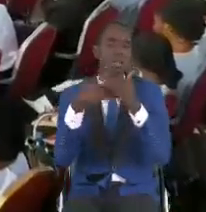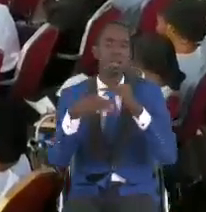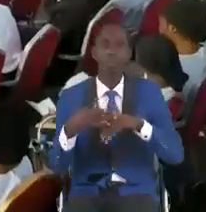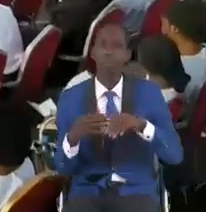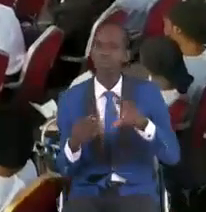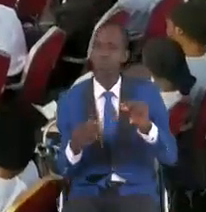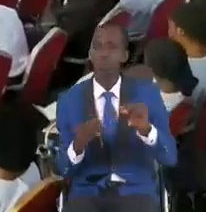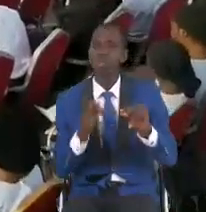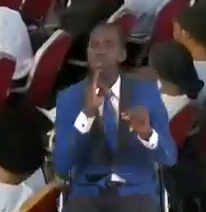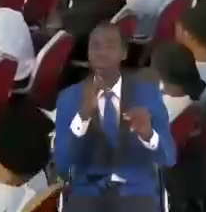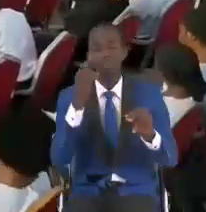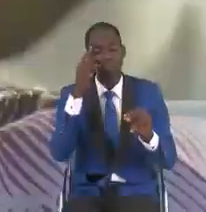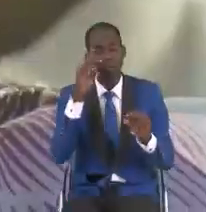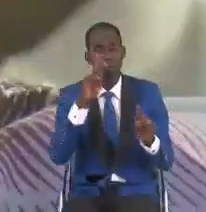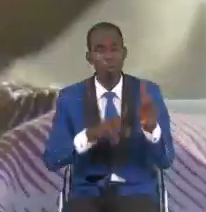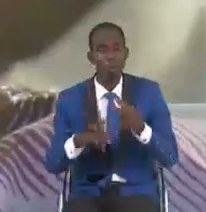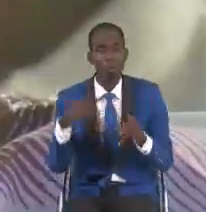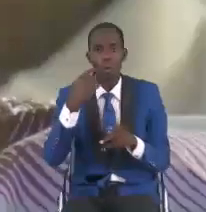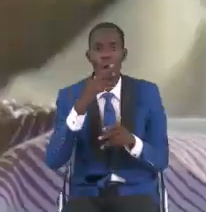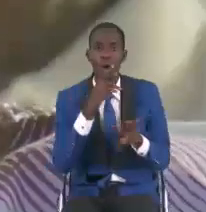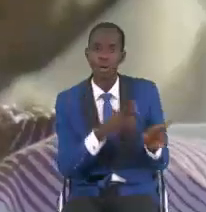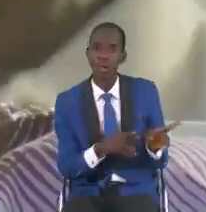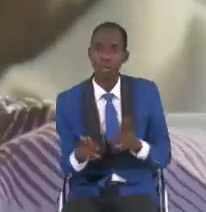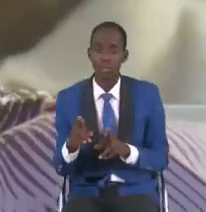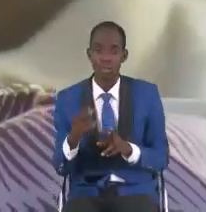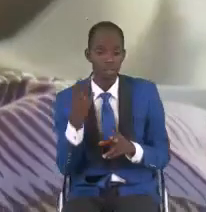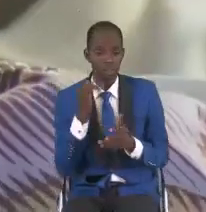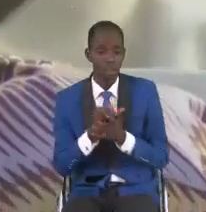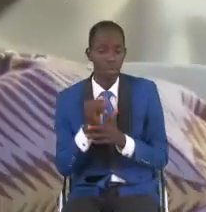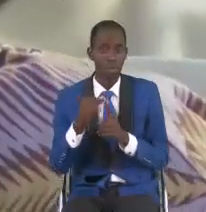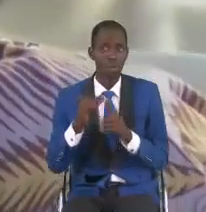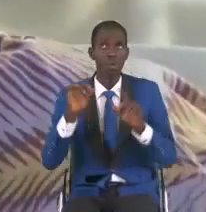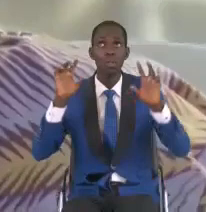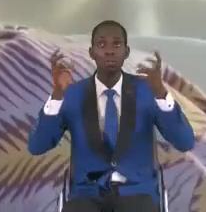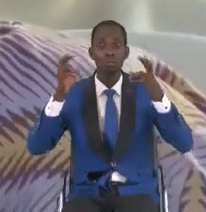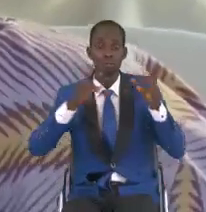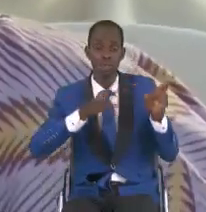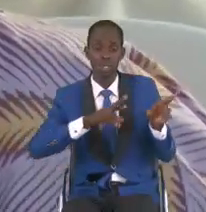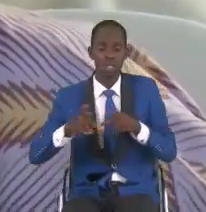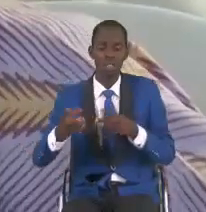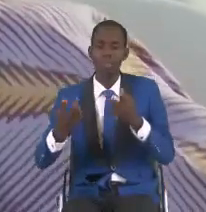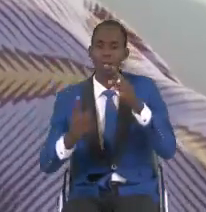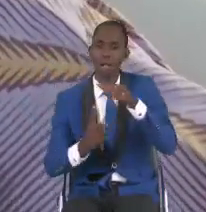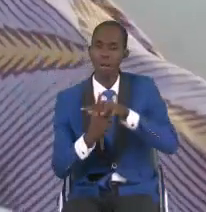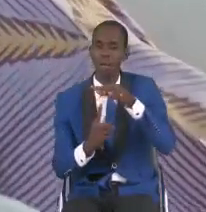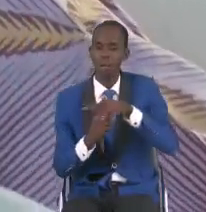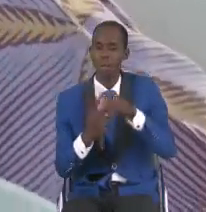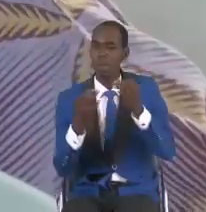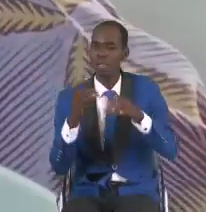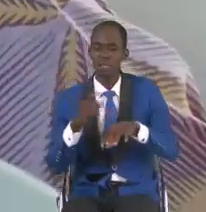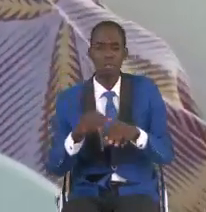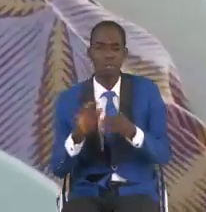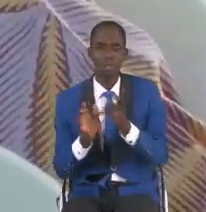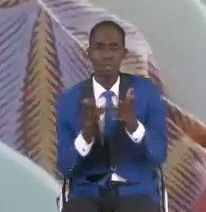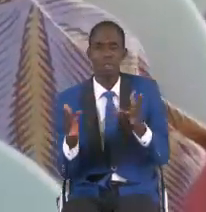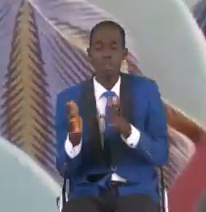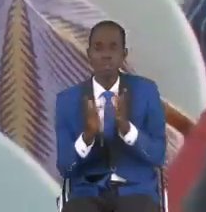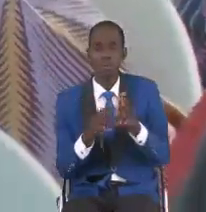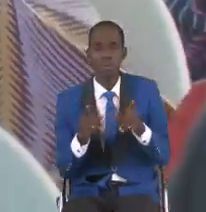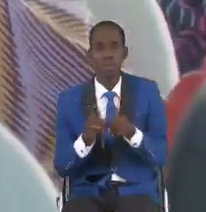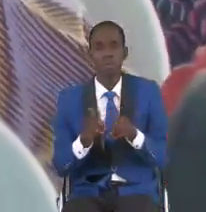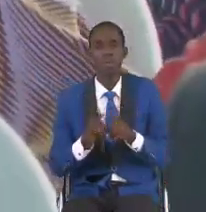word ready comes up many times in the New Testament. And Jesus himself used that word. Be